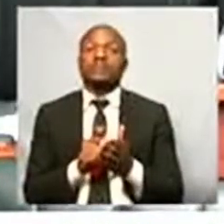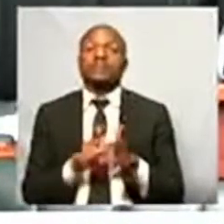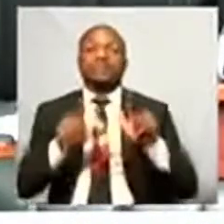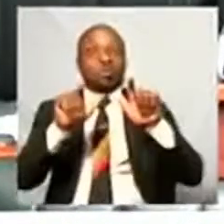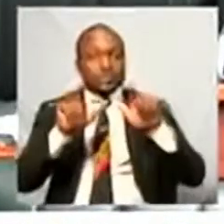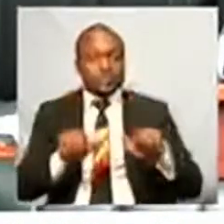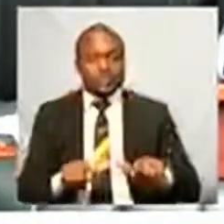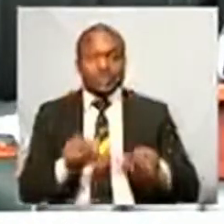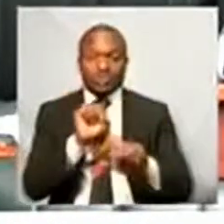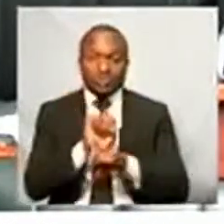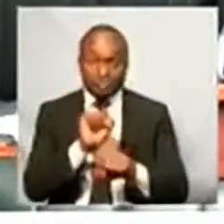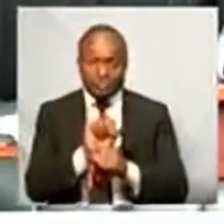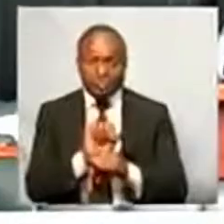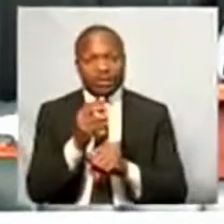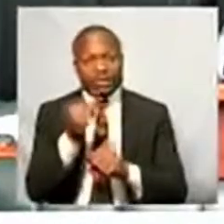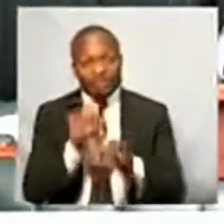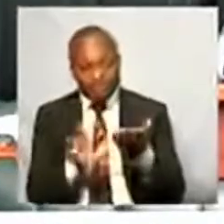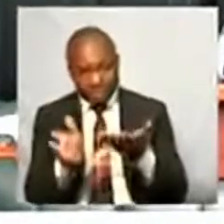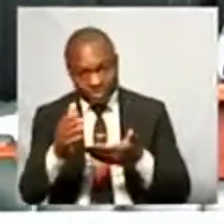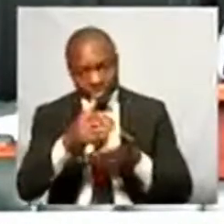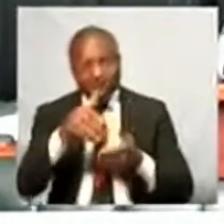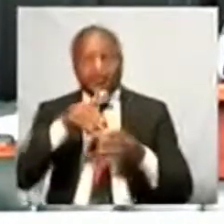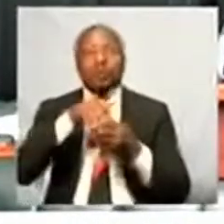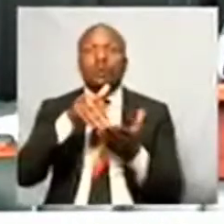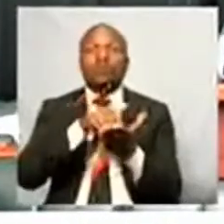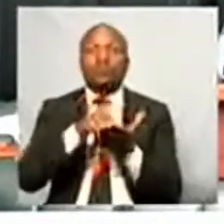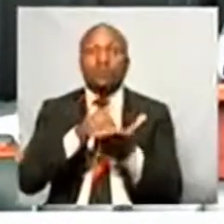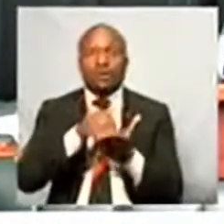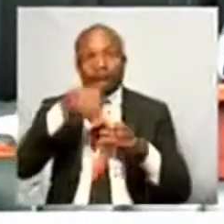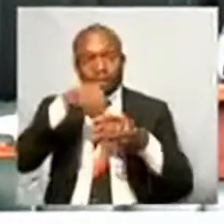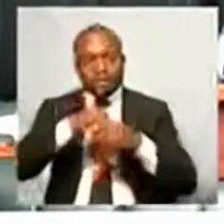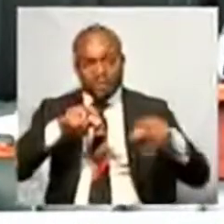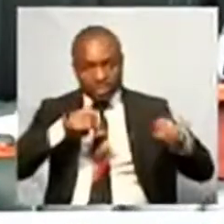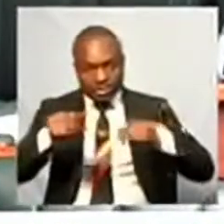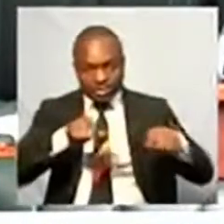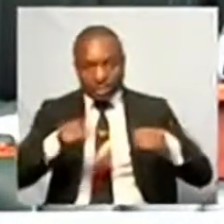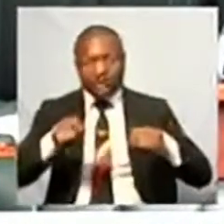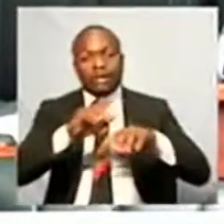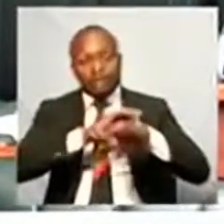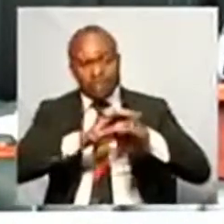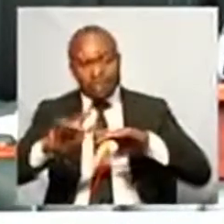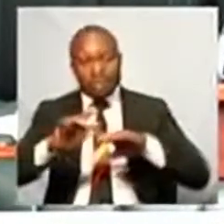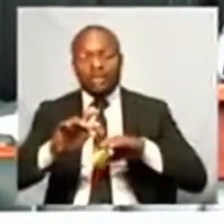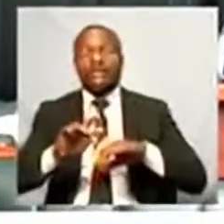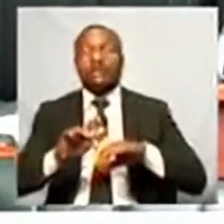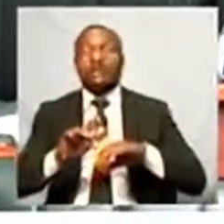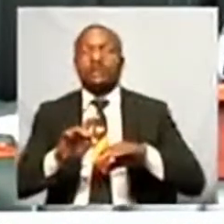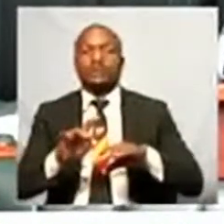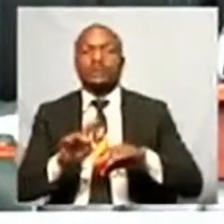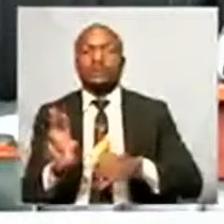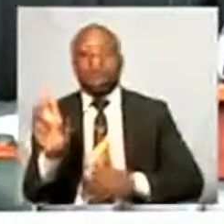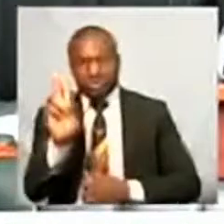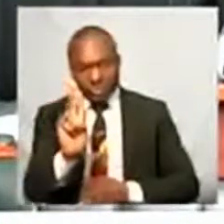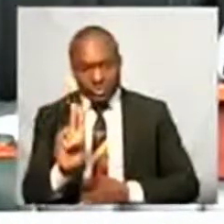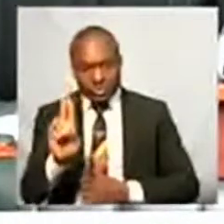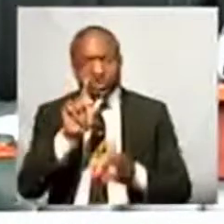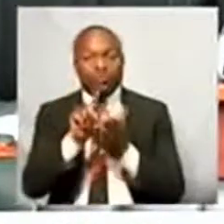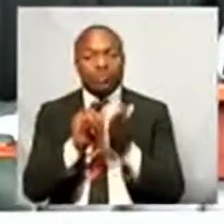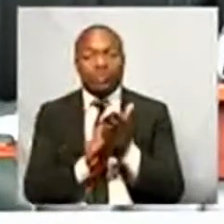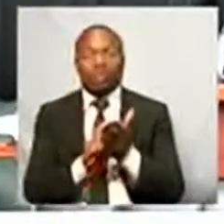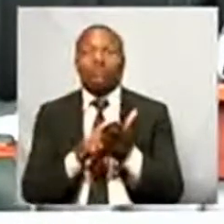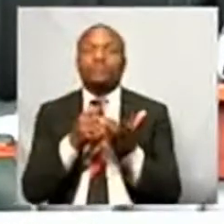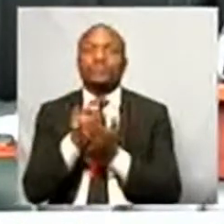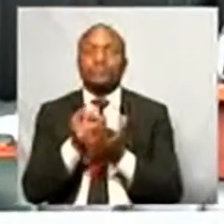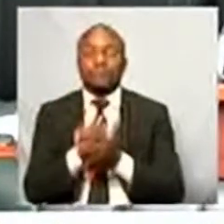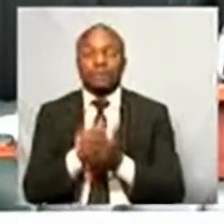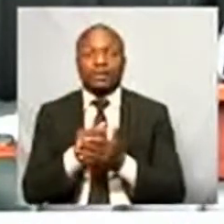mechanisms, weaknesses in internal controls, and a general lack of enforcement of financial discipline. As